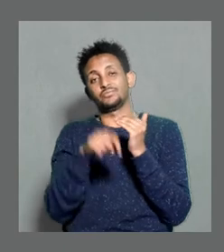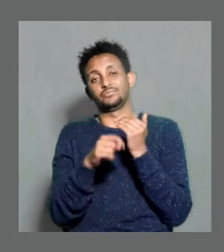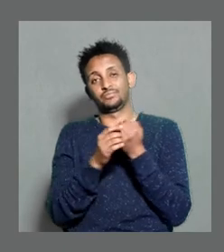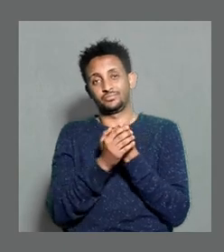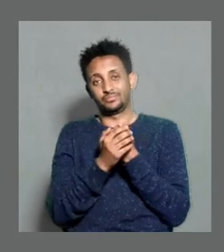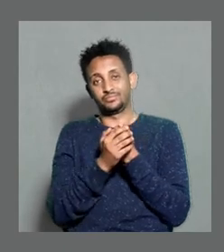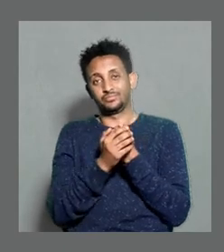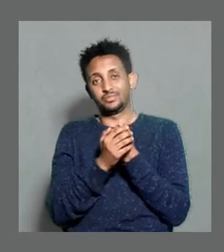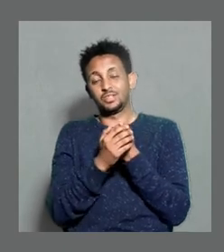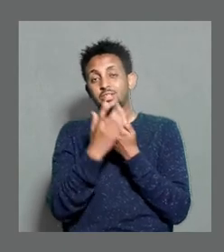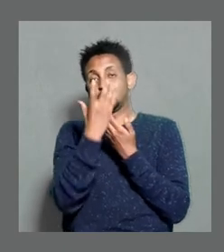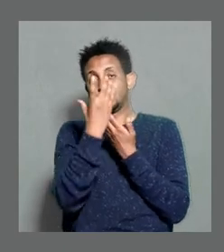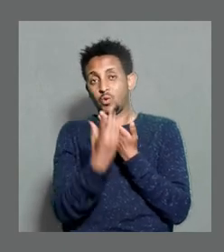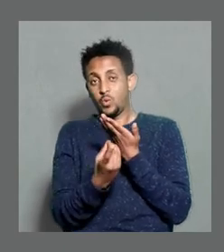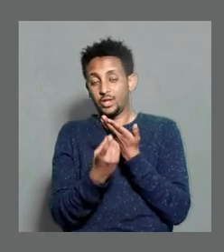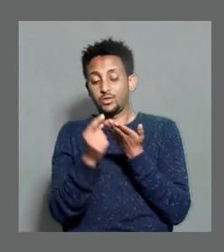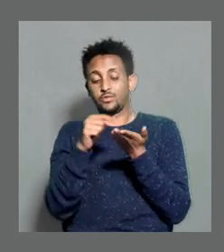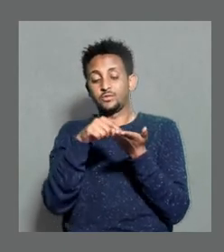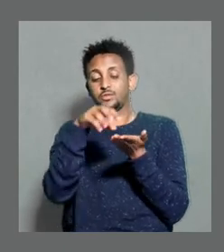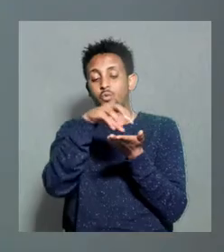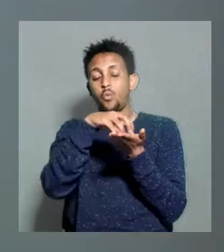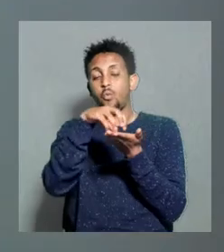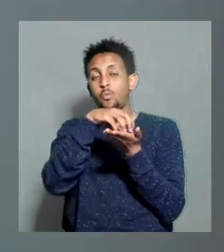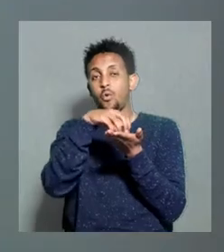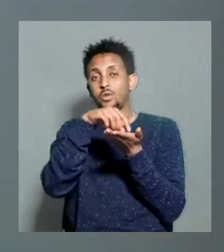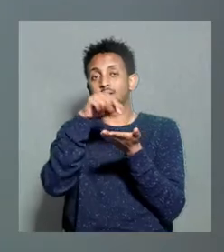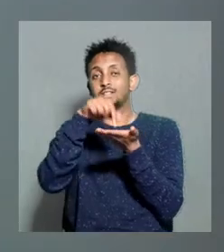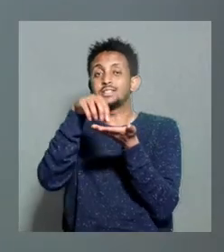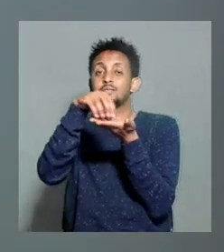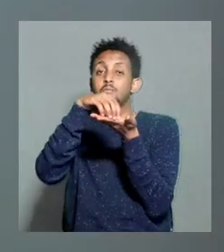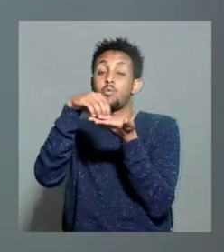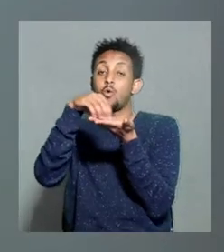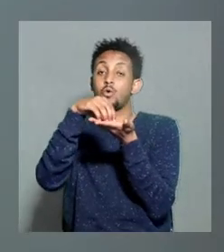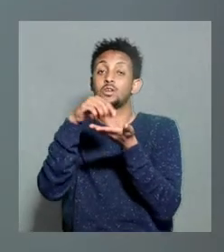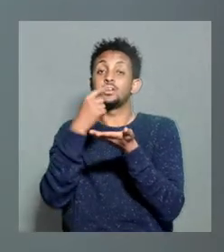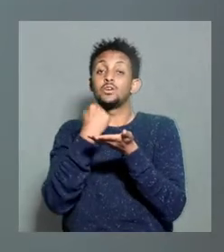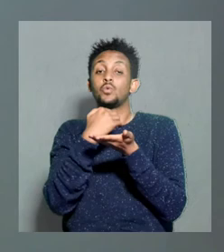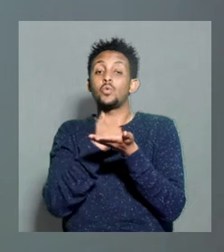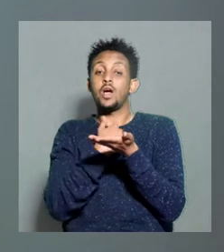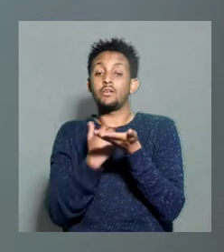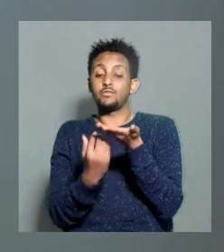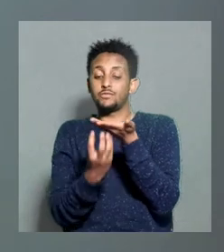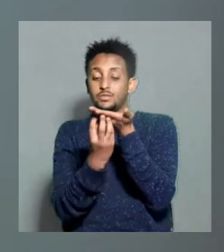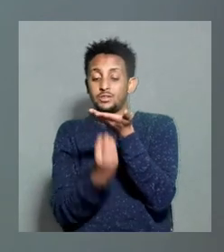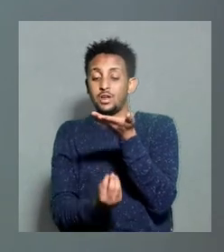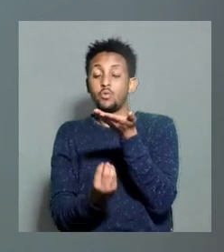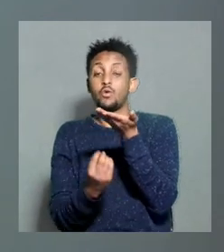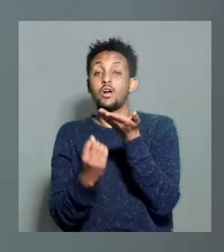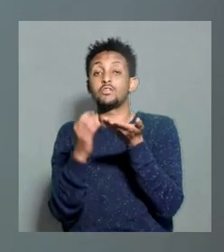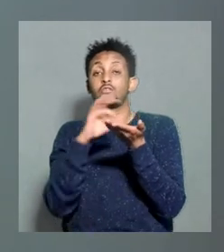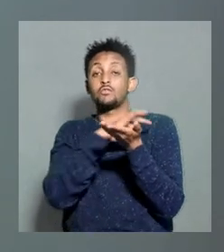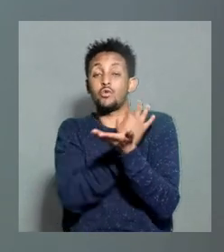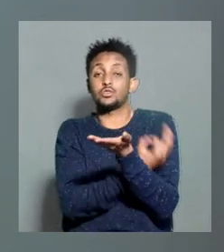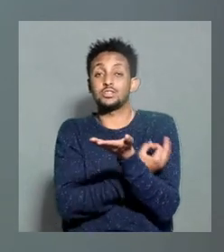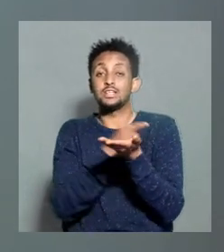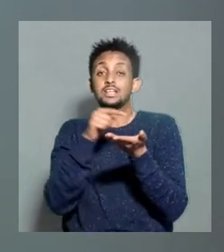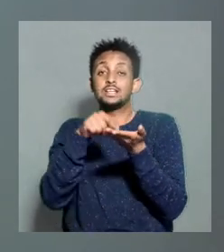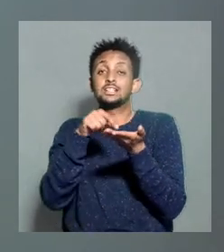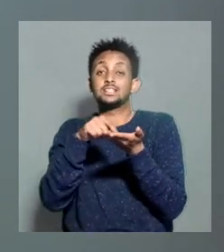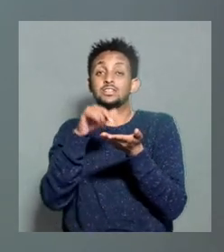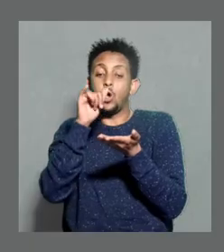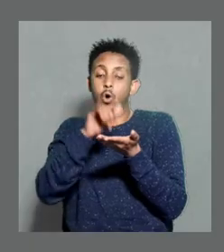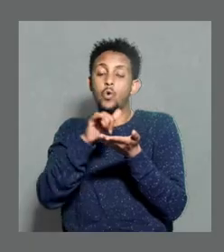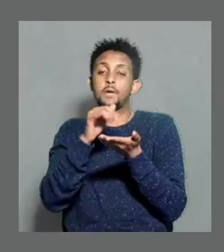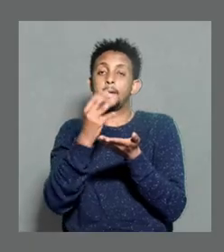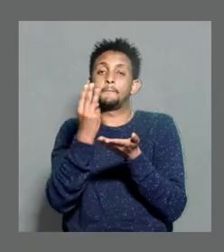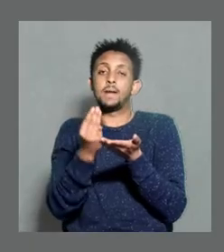displaced, the weight of the tennis ball. But in this case, here you have an up, a downward force, as well as it has its own